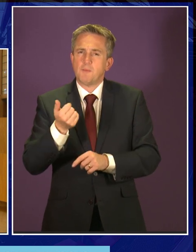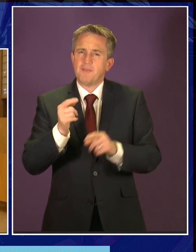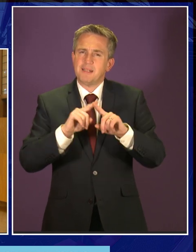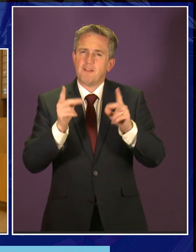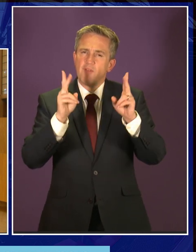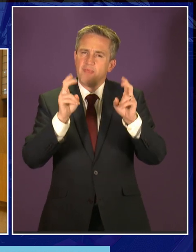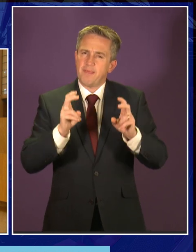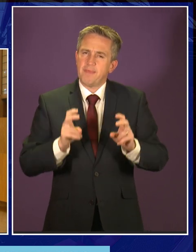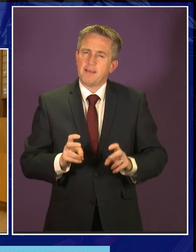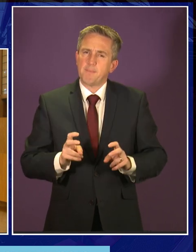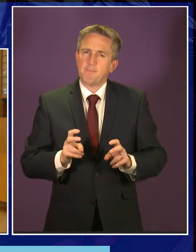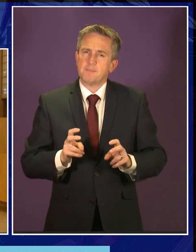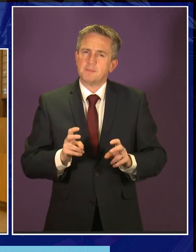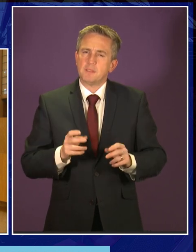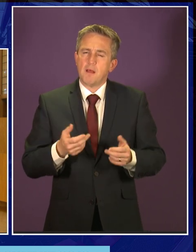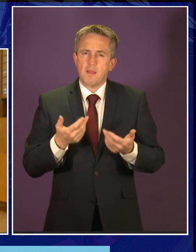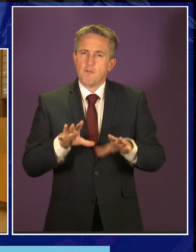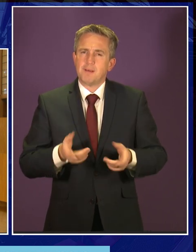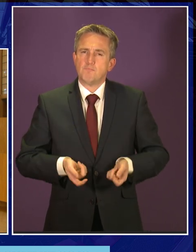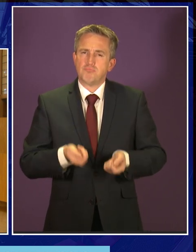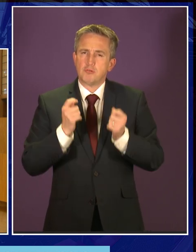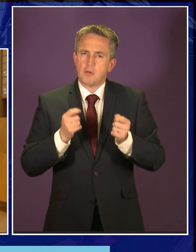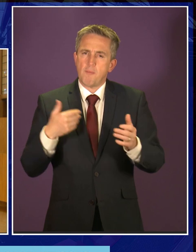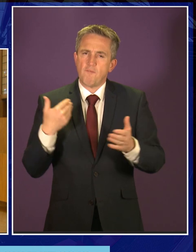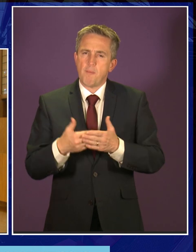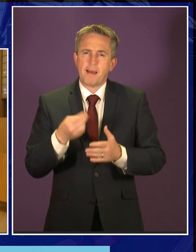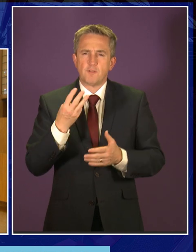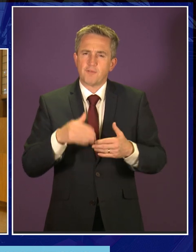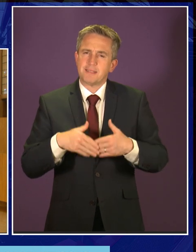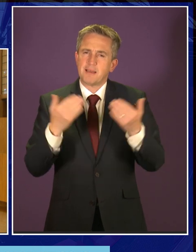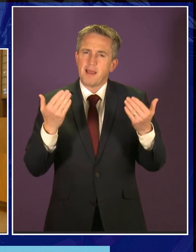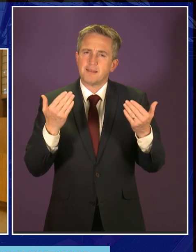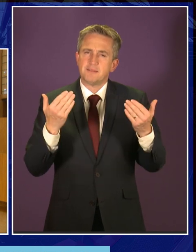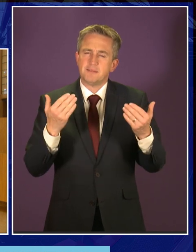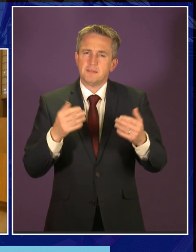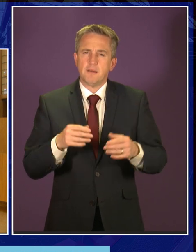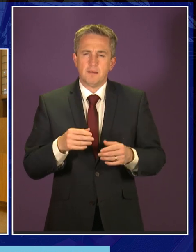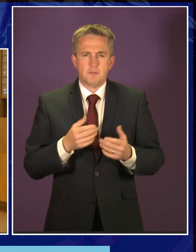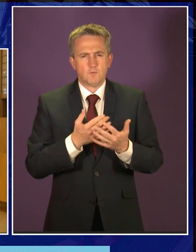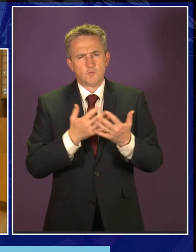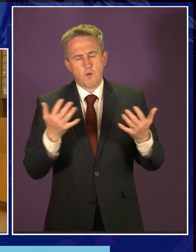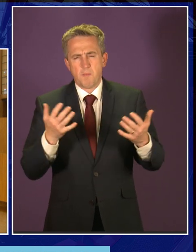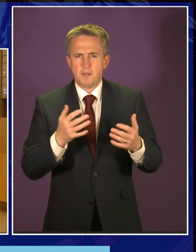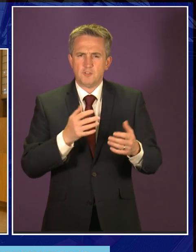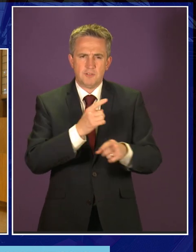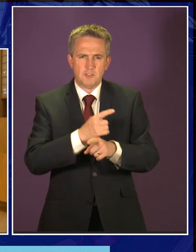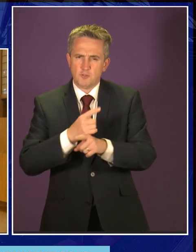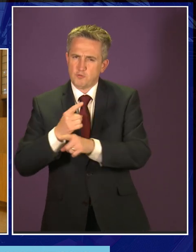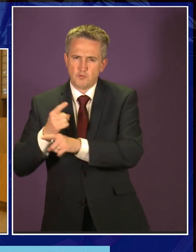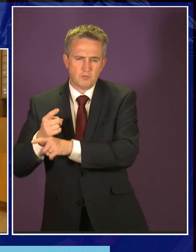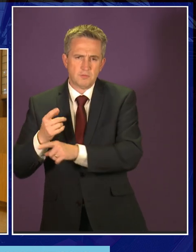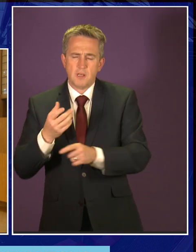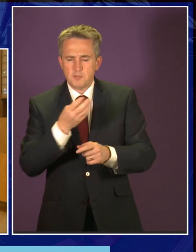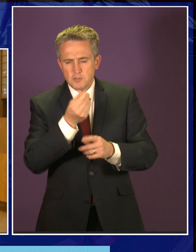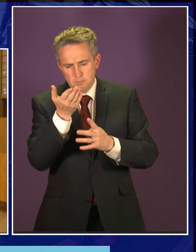themes and sentiments that have come to the surface over the past few days across the structure and the scaffolding of the formal